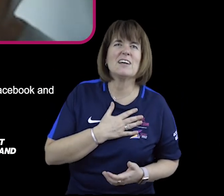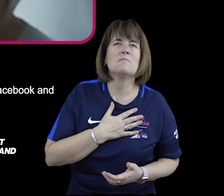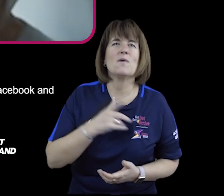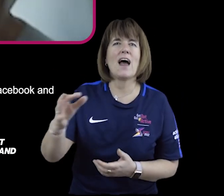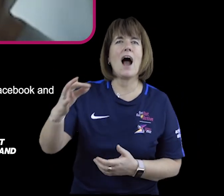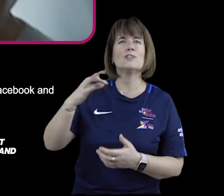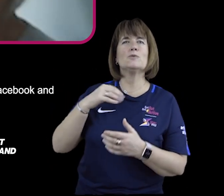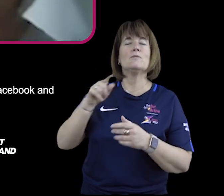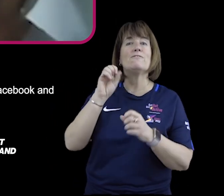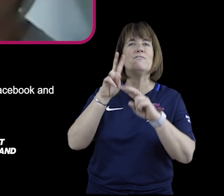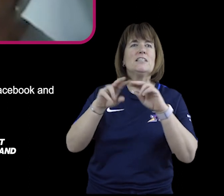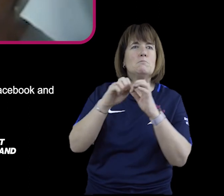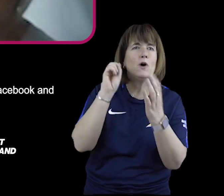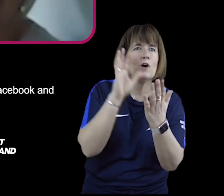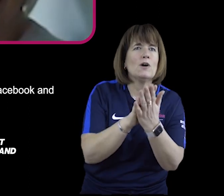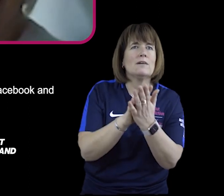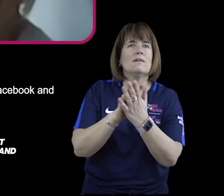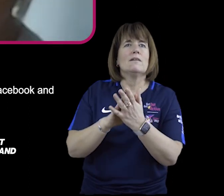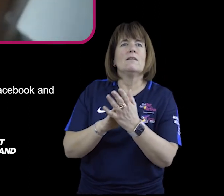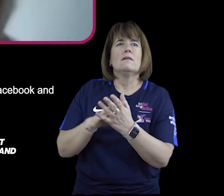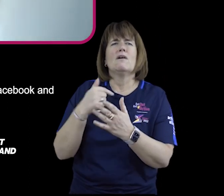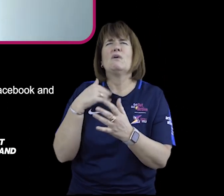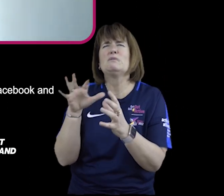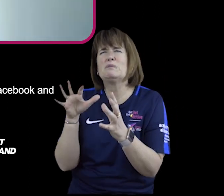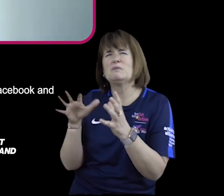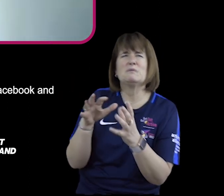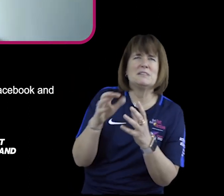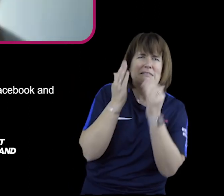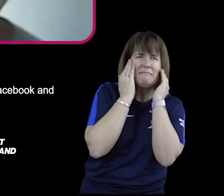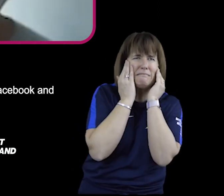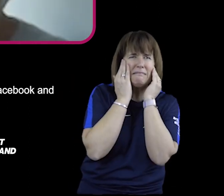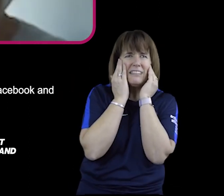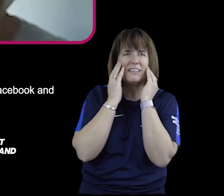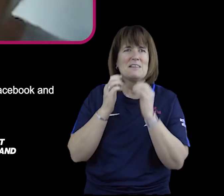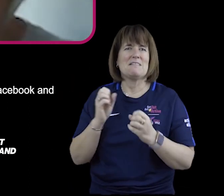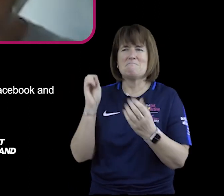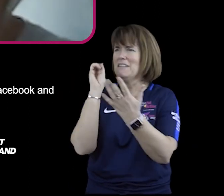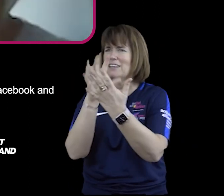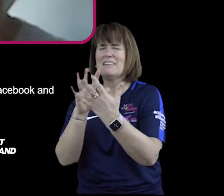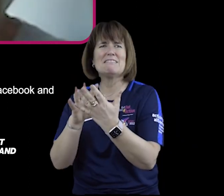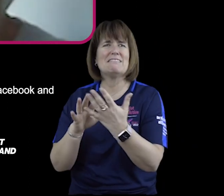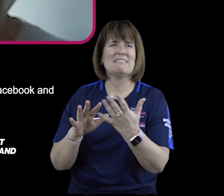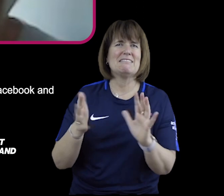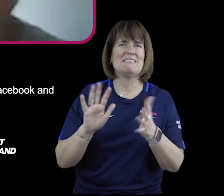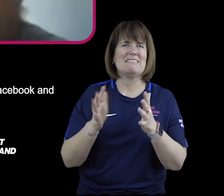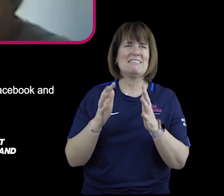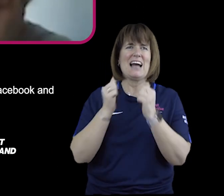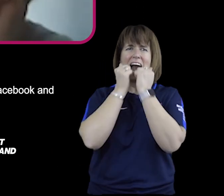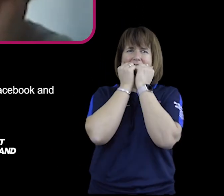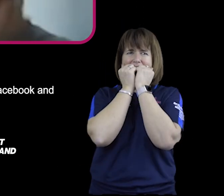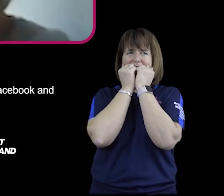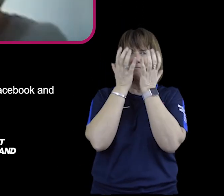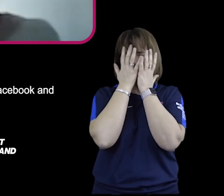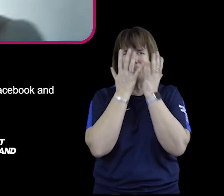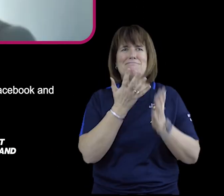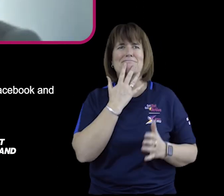still buzzing over it. But I don't like to, when they ask you to put it on Facebook and everything, it's like, oh, I'm bragging.